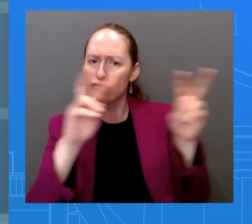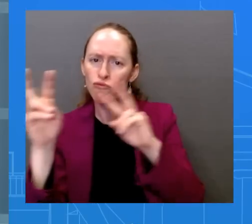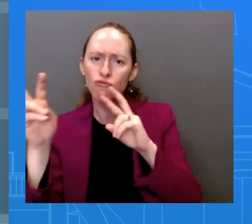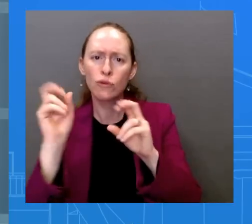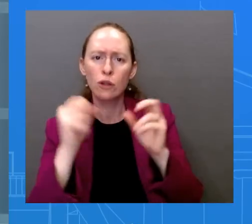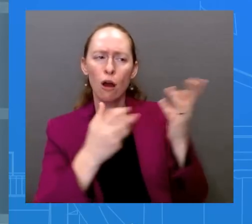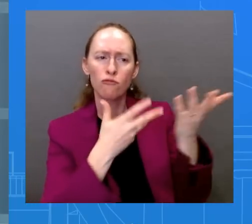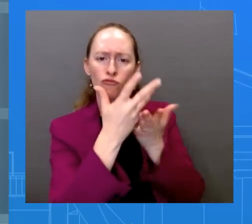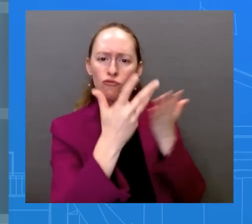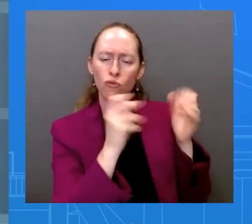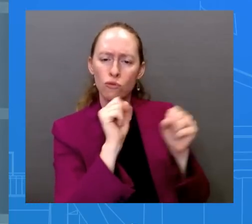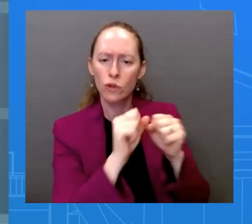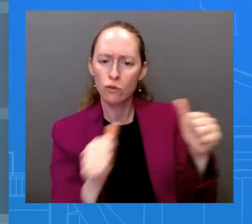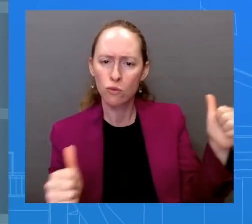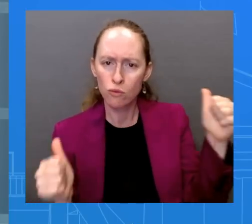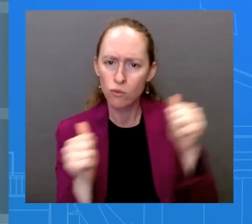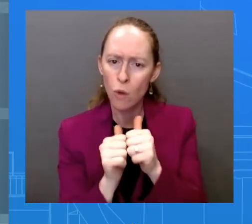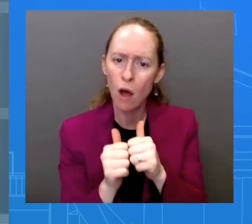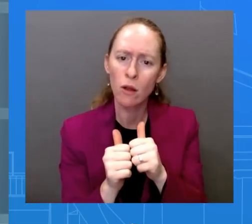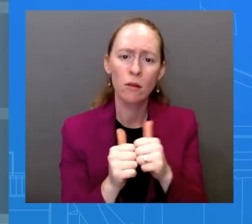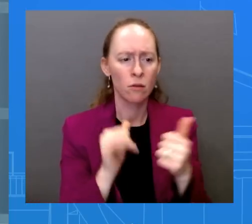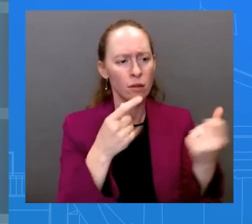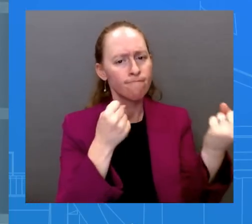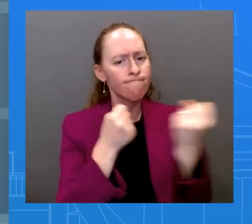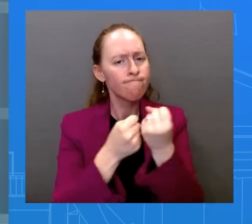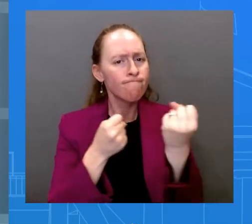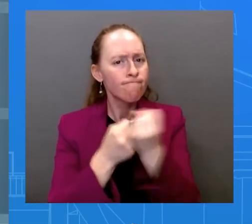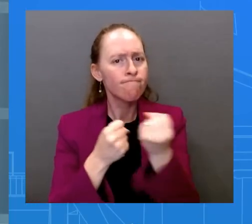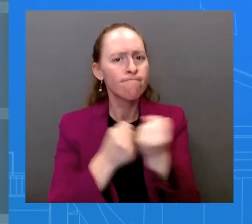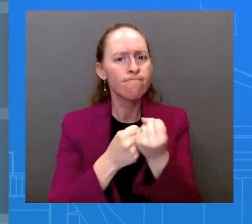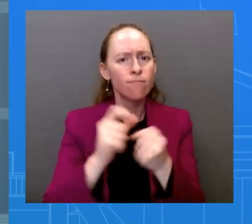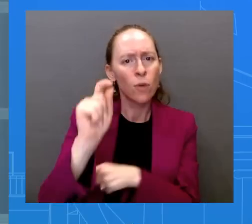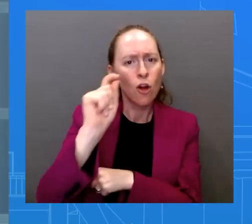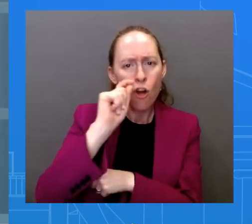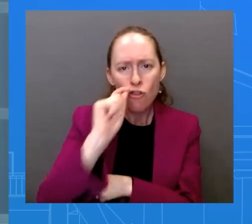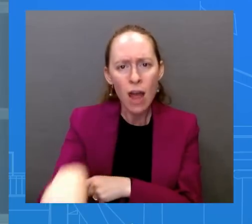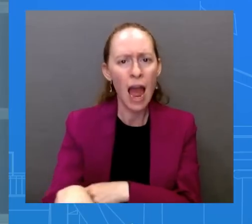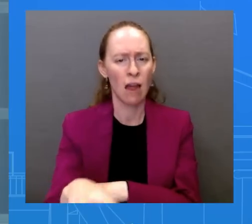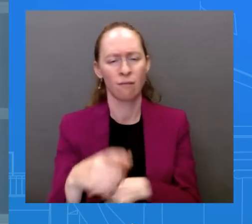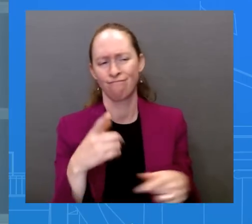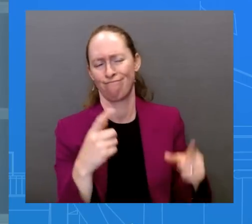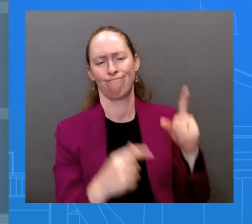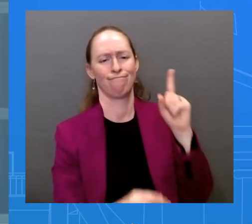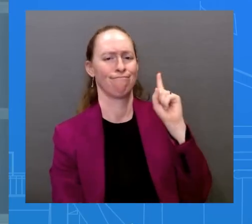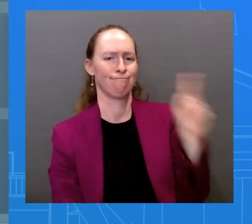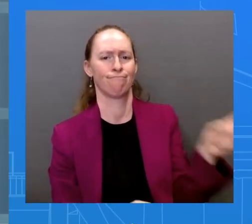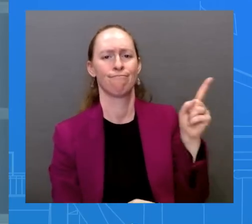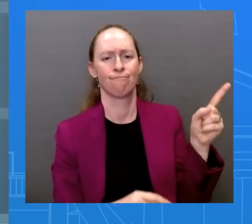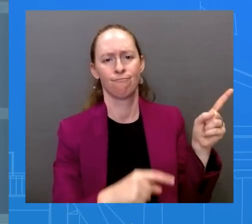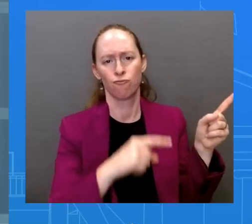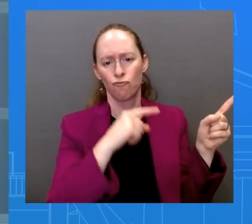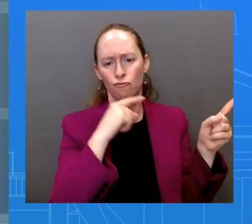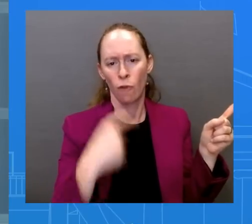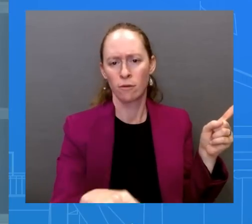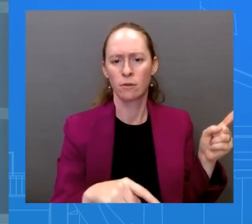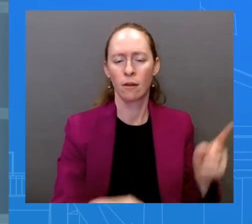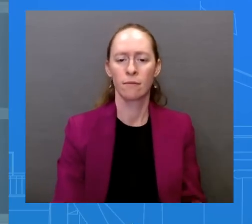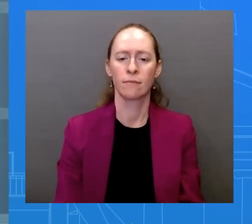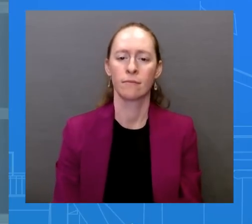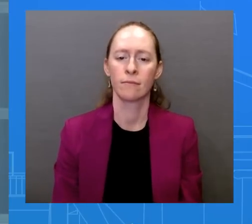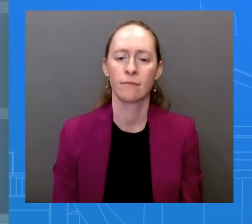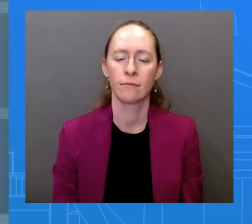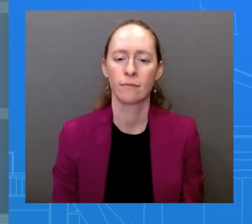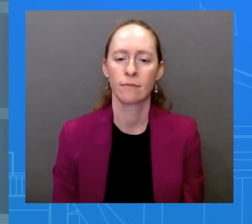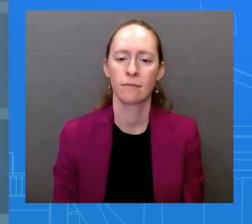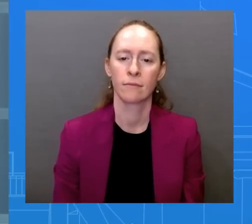Russia's aggression. But again, I'm not going to get into hypotheticals. Again, there are a NATO ally, a G7 partner, and a member of the